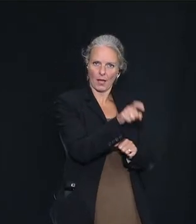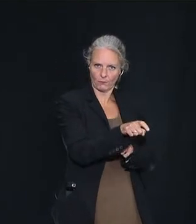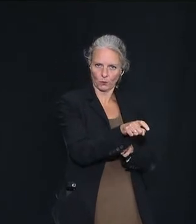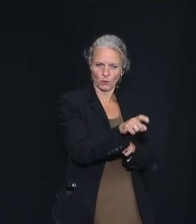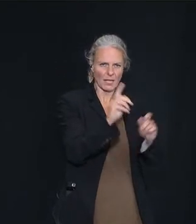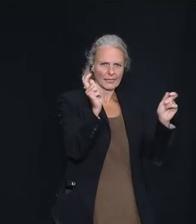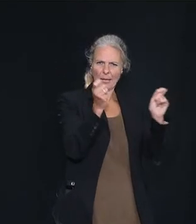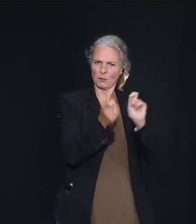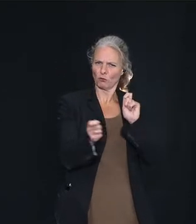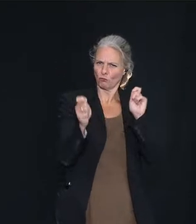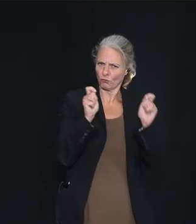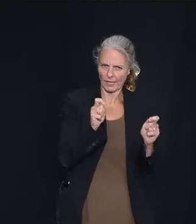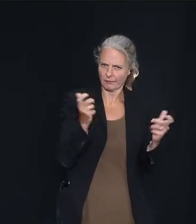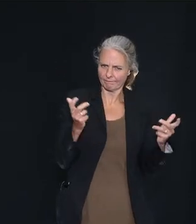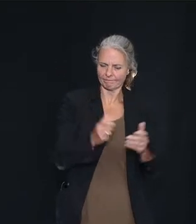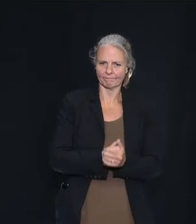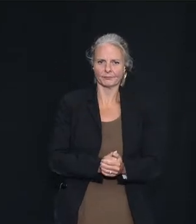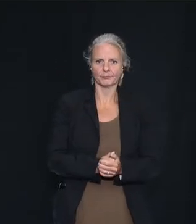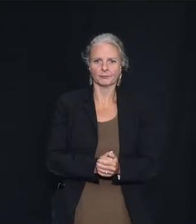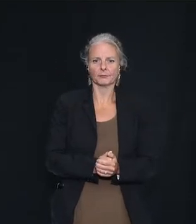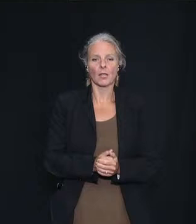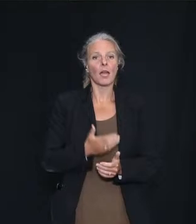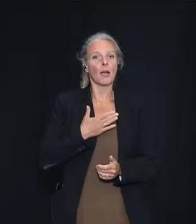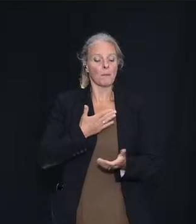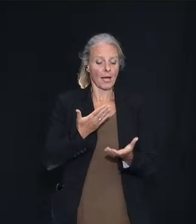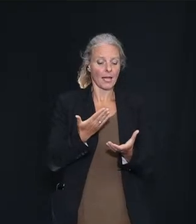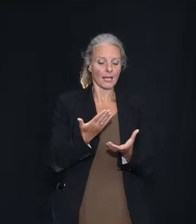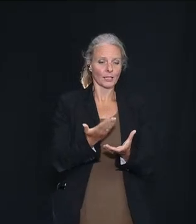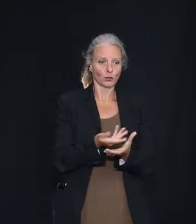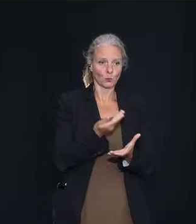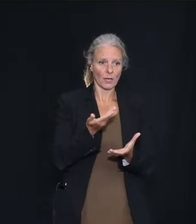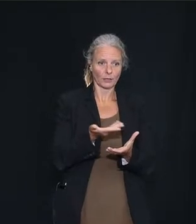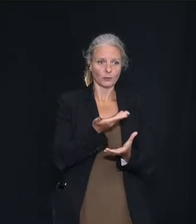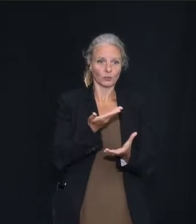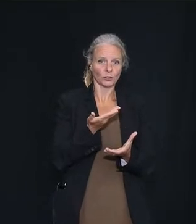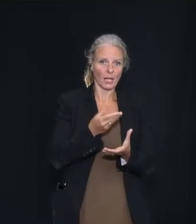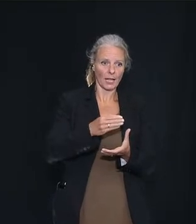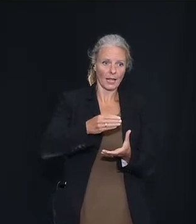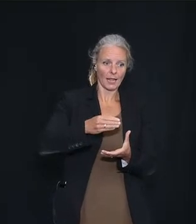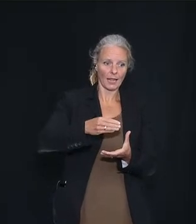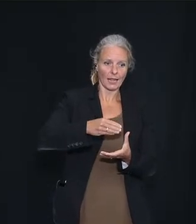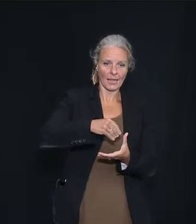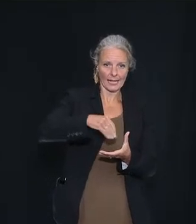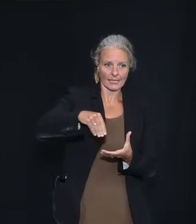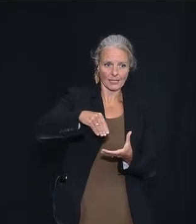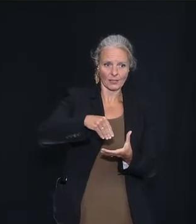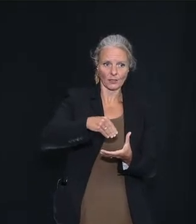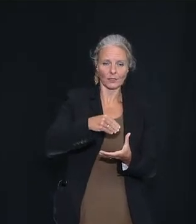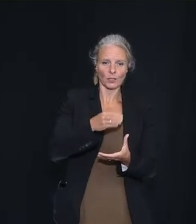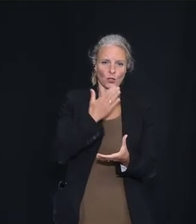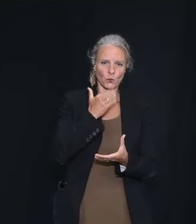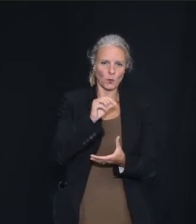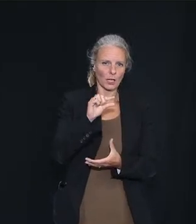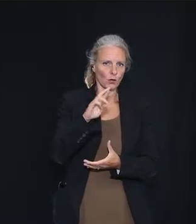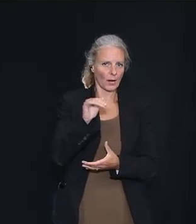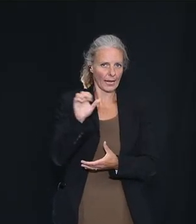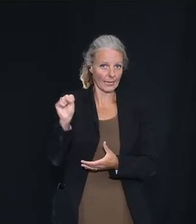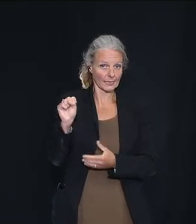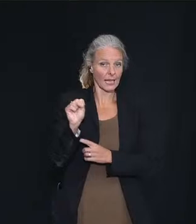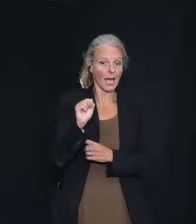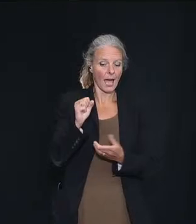When I light the sweetgrass and make my link with the four directions,